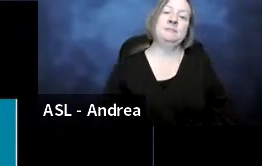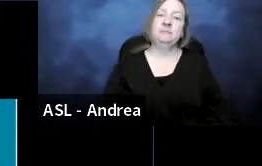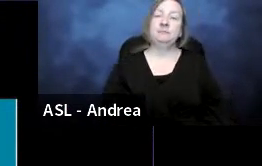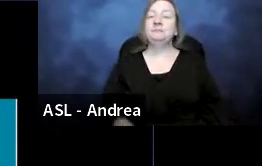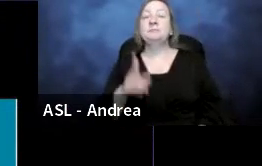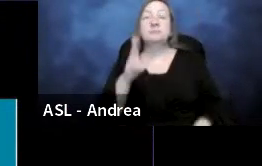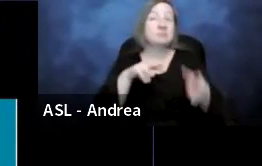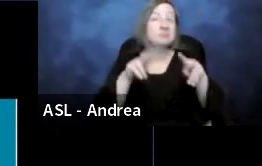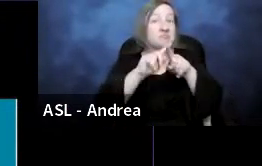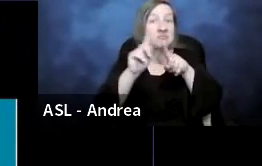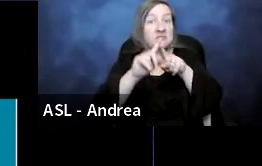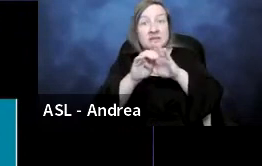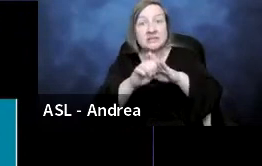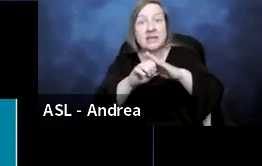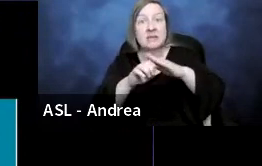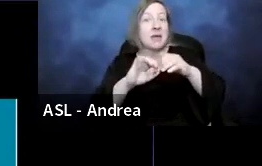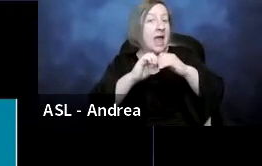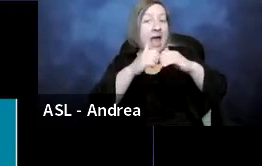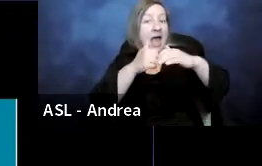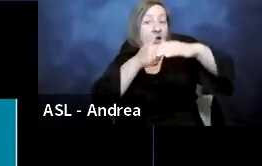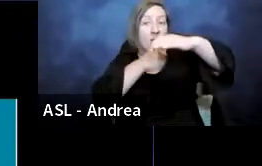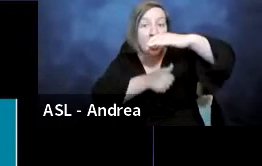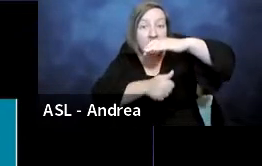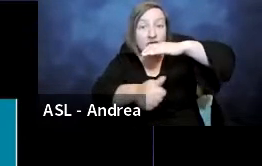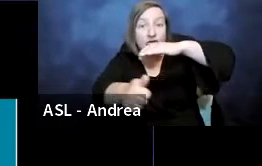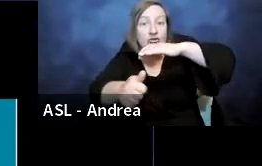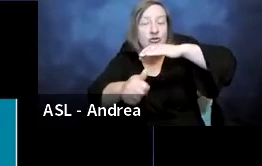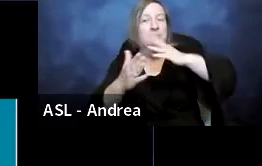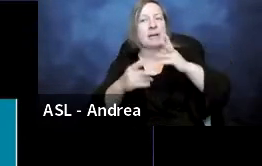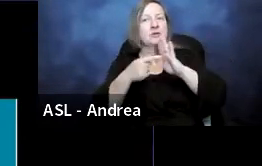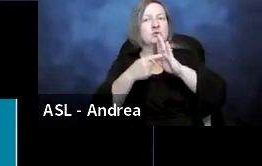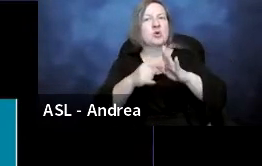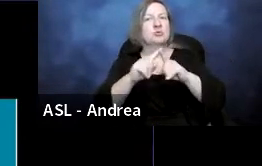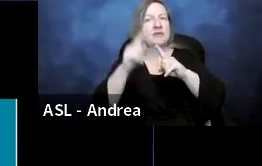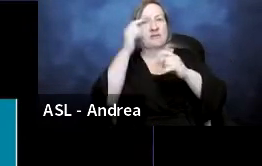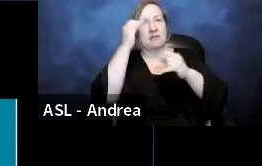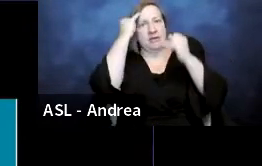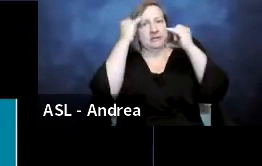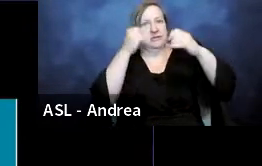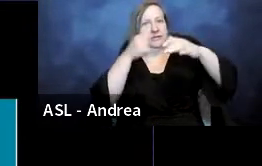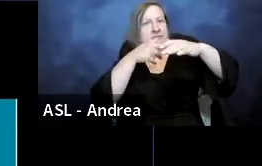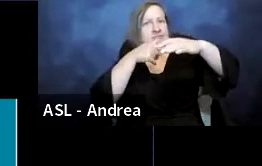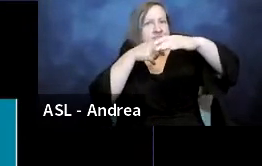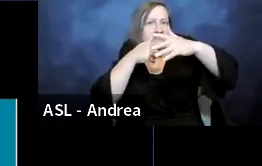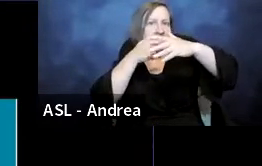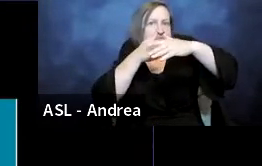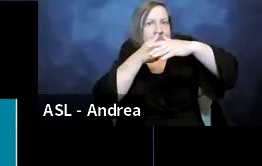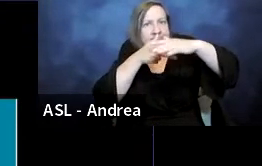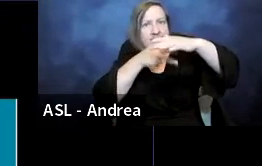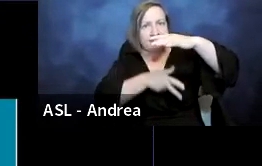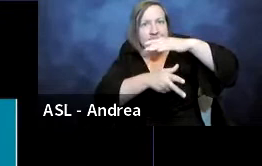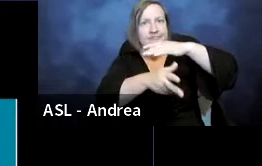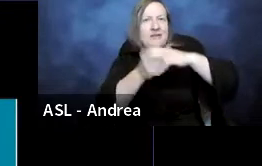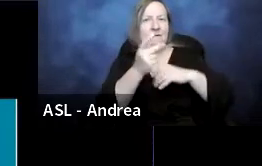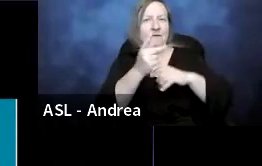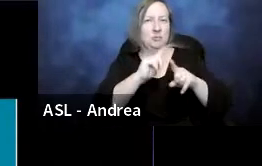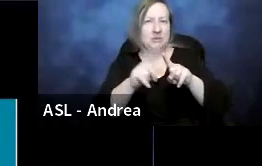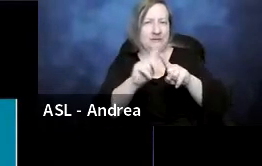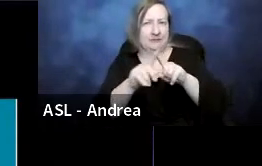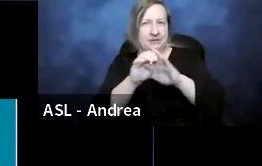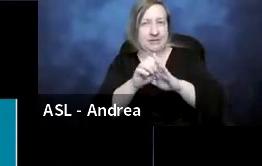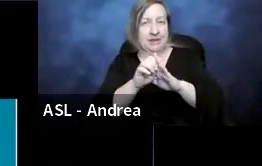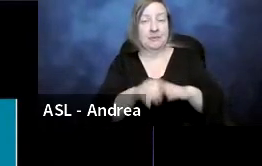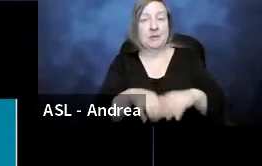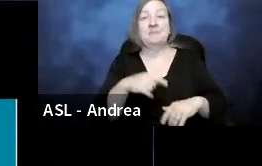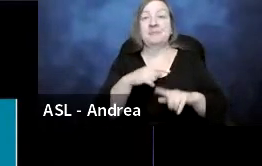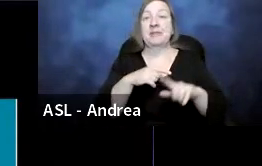Looking at some examples of undercrossings might help to trigger some thoughts about this. So we've got a few different